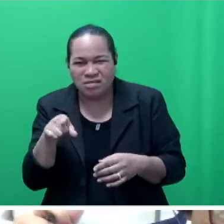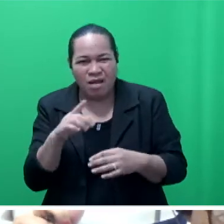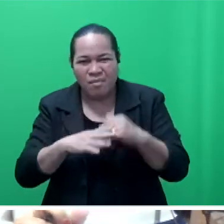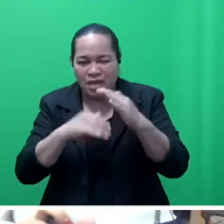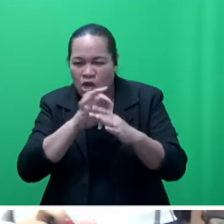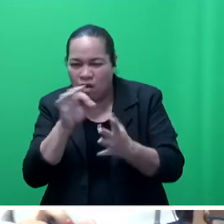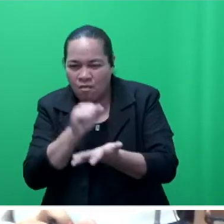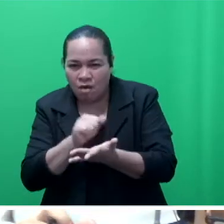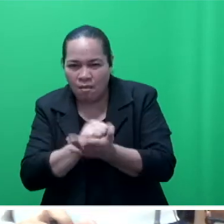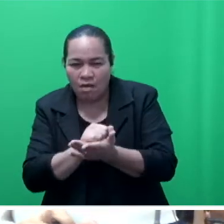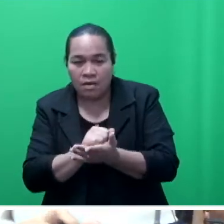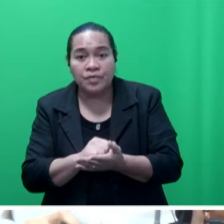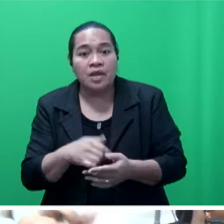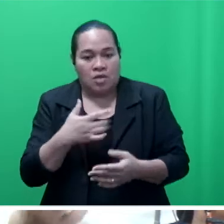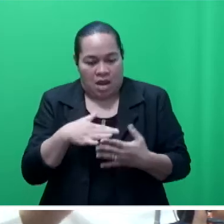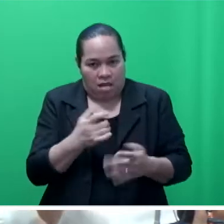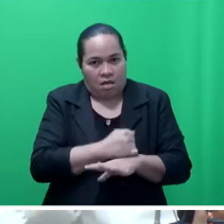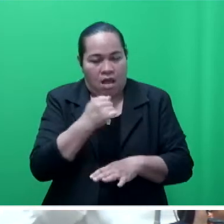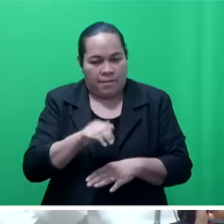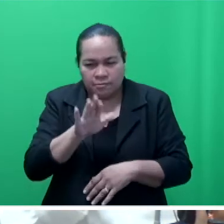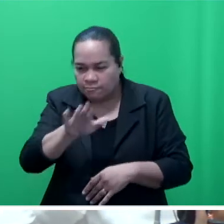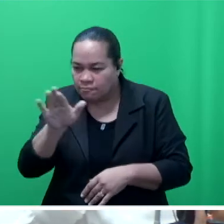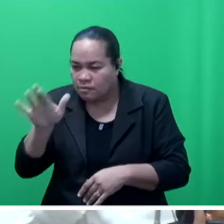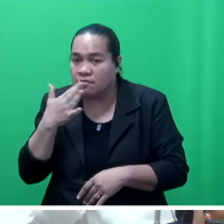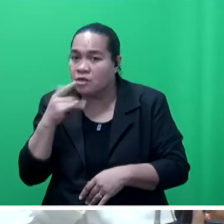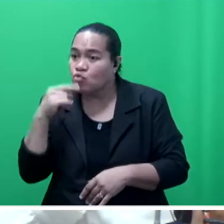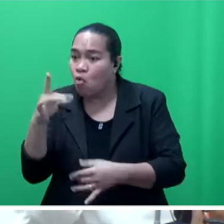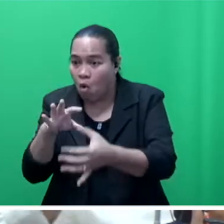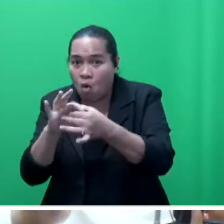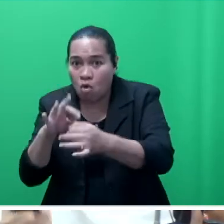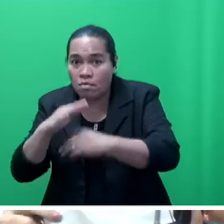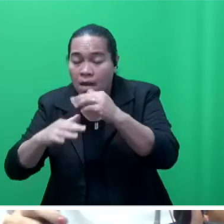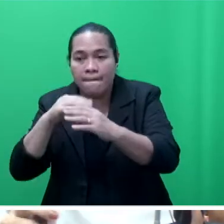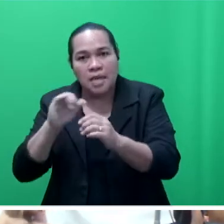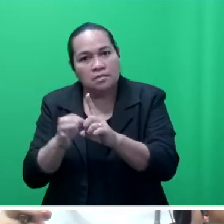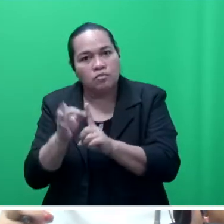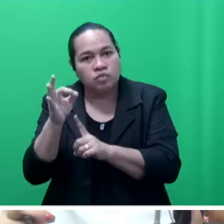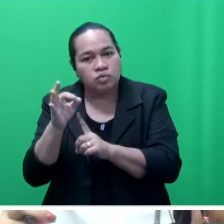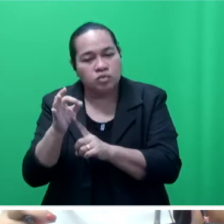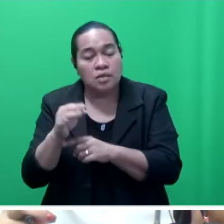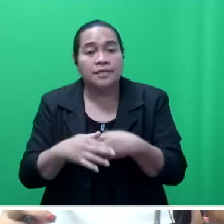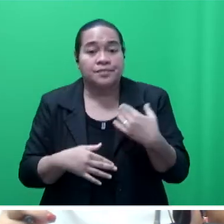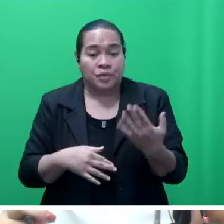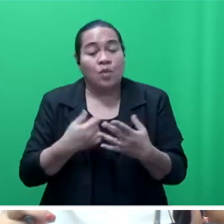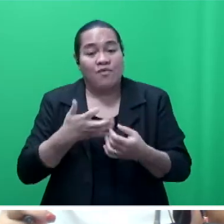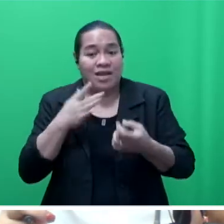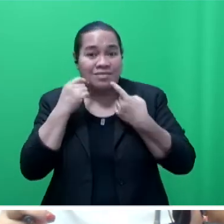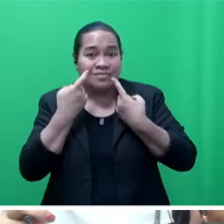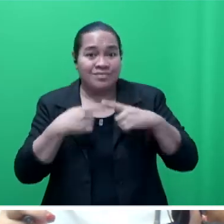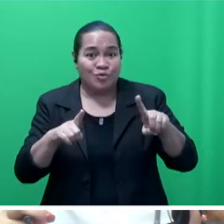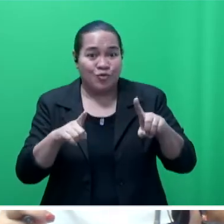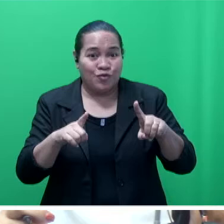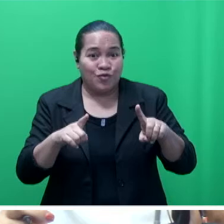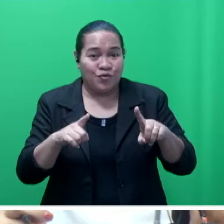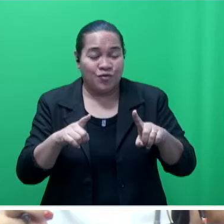Speaker, sir, we've called for expression of interest. Cabinet has just recently approved. We'll be now, in fact, announcing all those